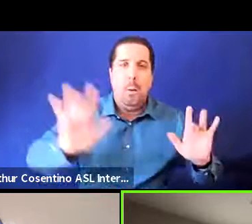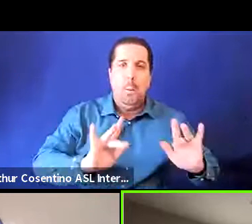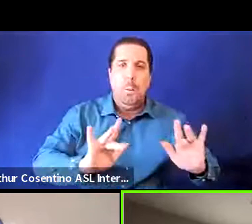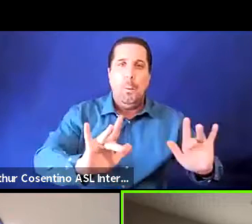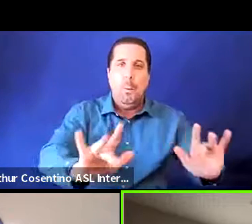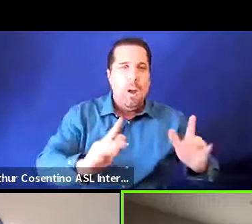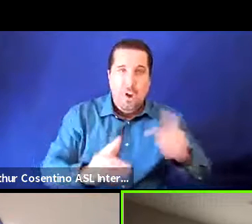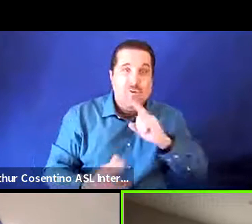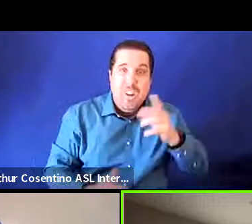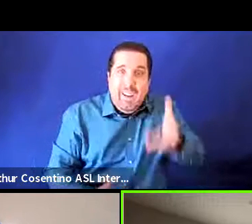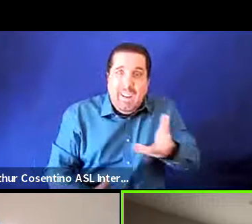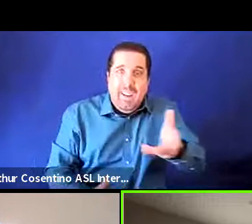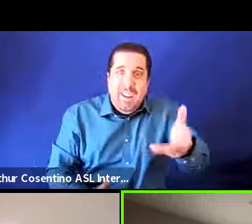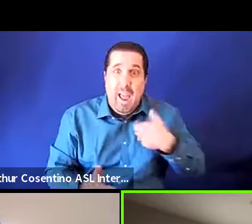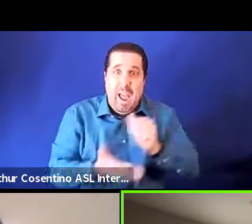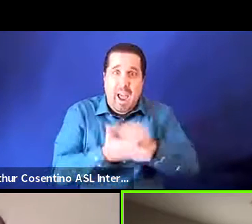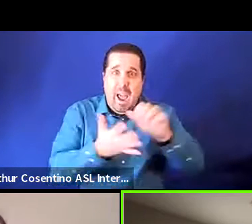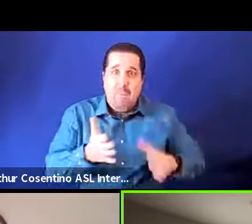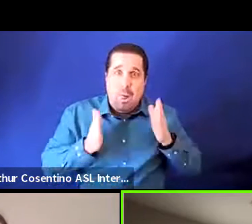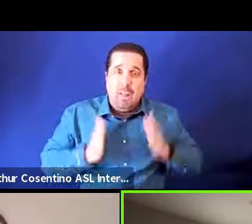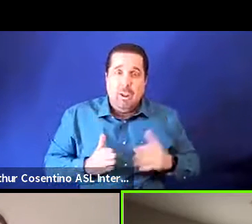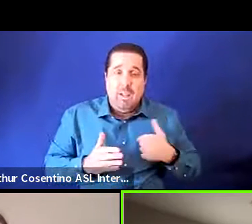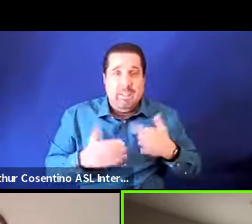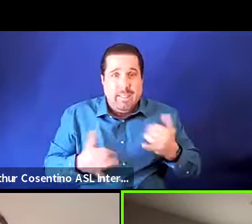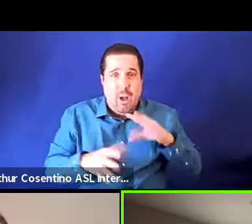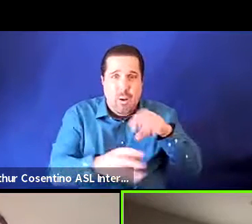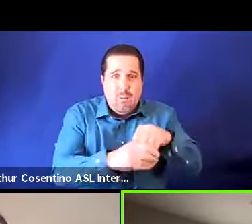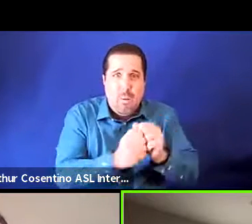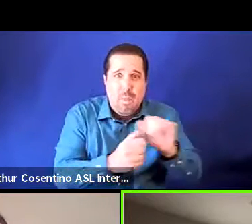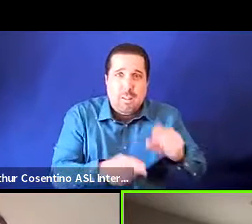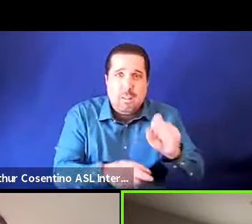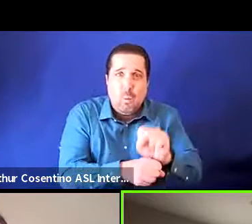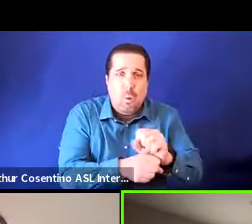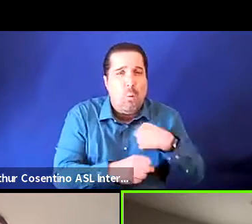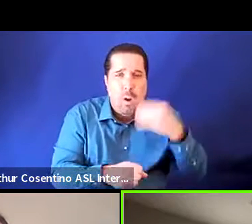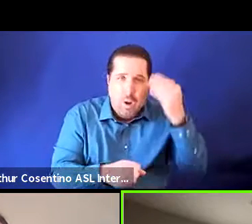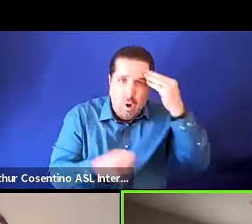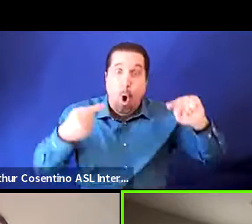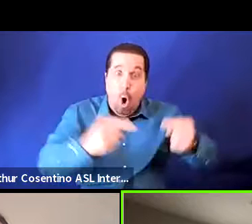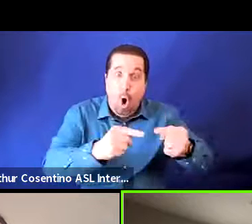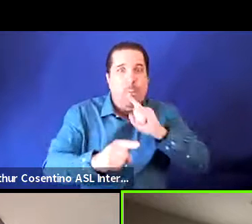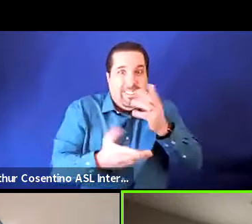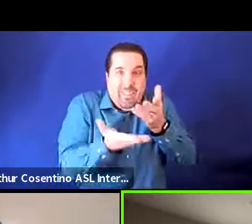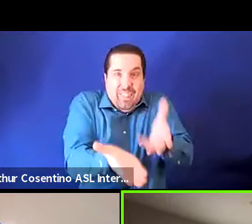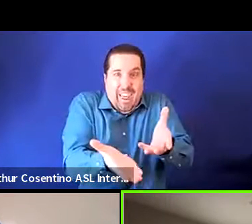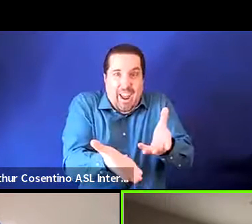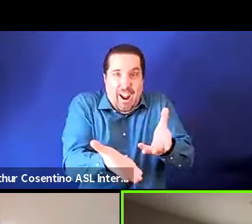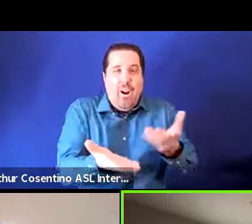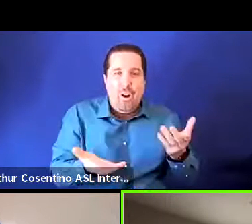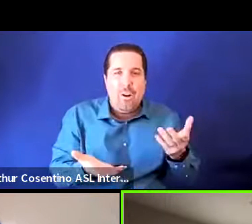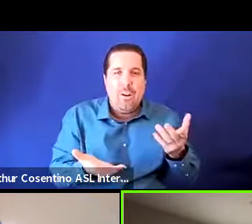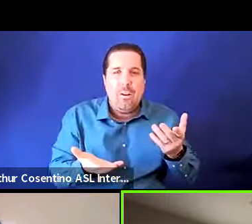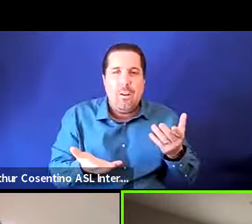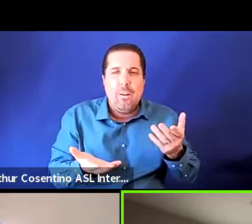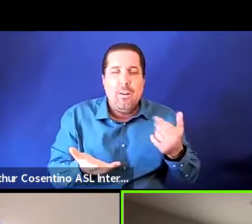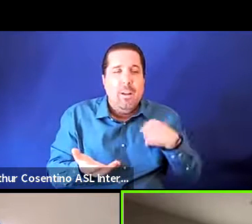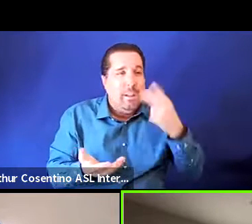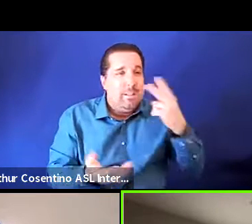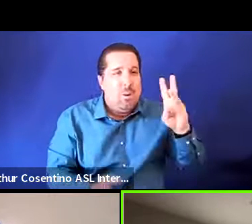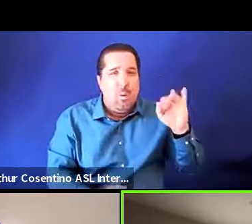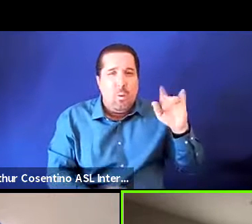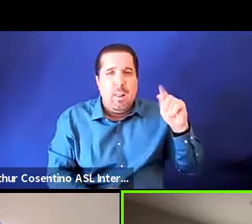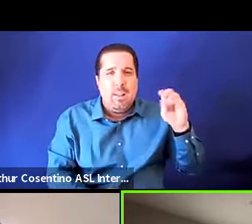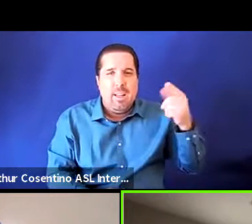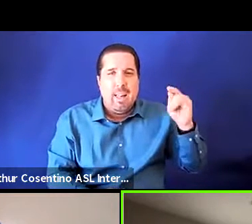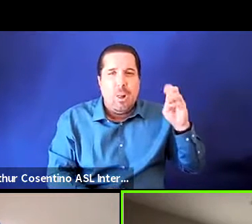you we as abolitionists come into this work because we know that harm does exist. We've mentioned Ruth Wilson Gilmer here several